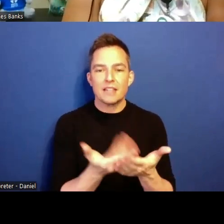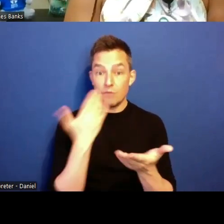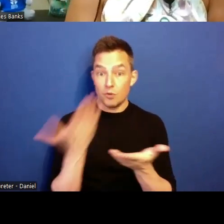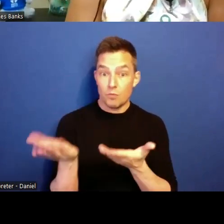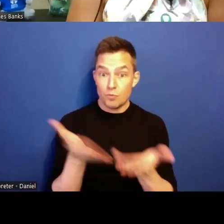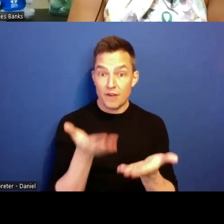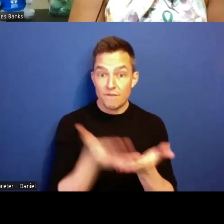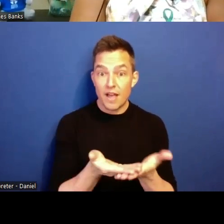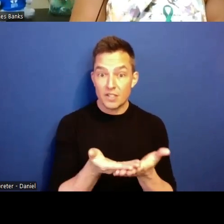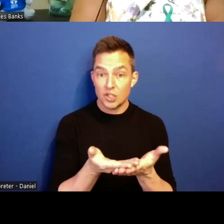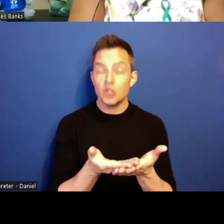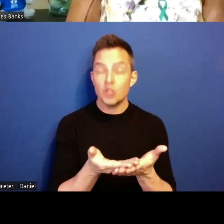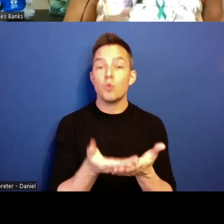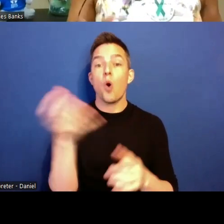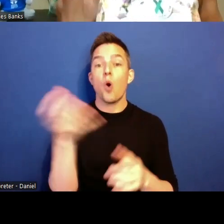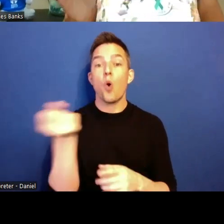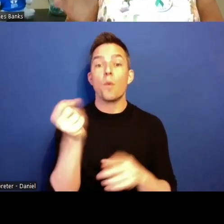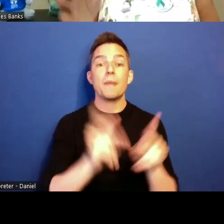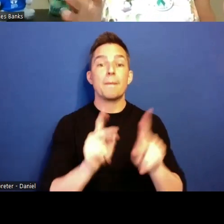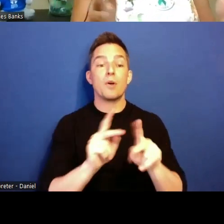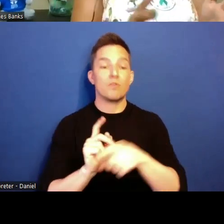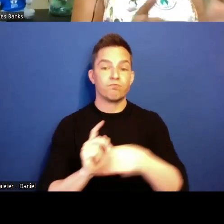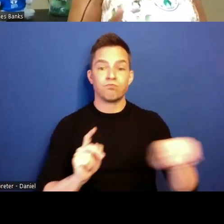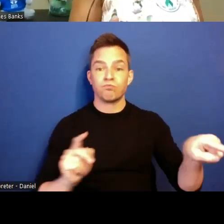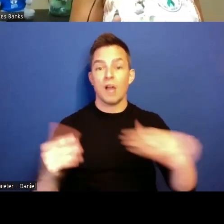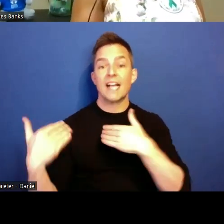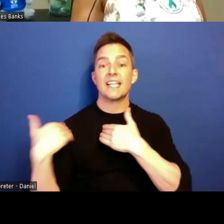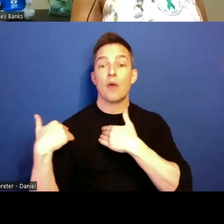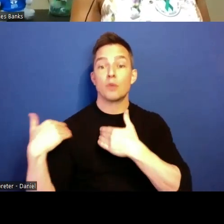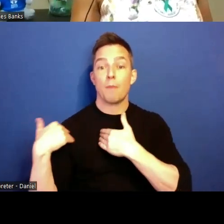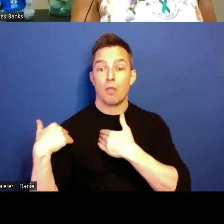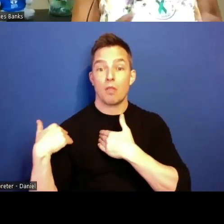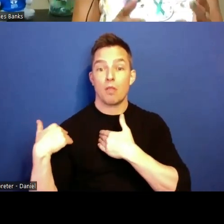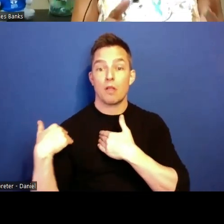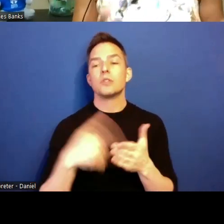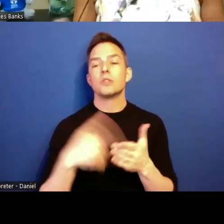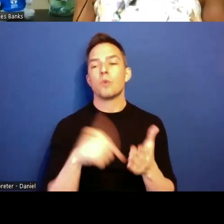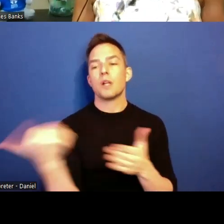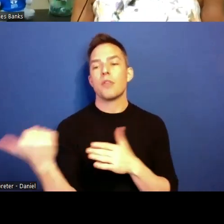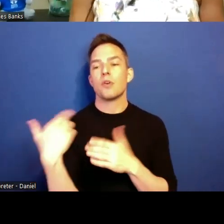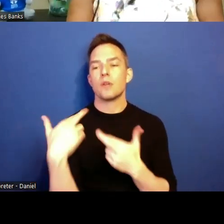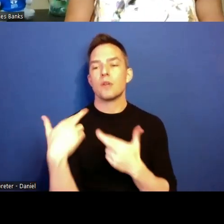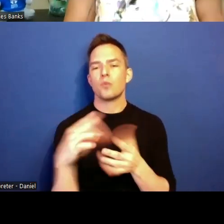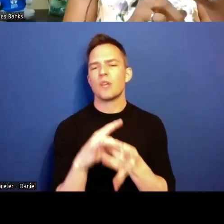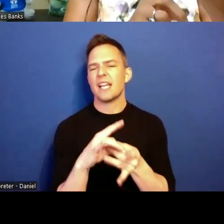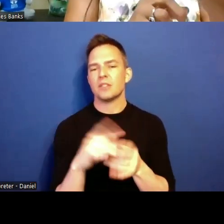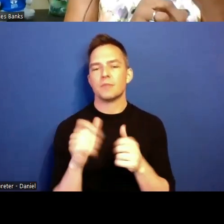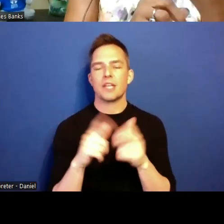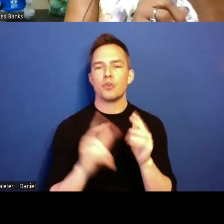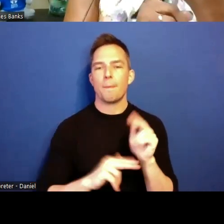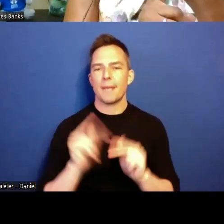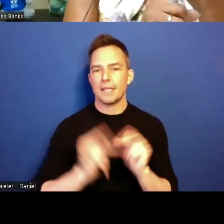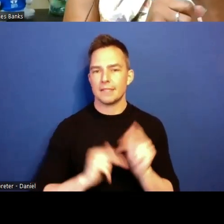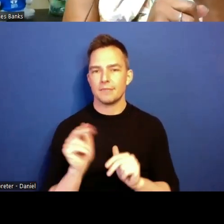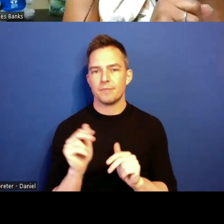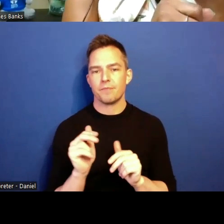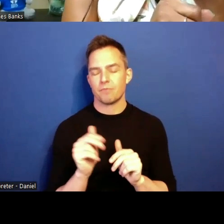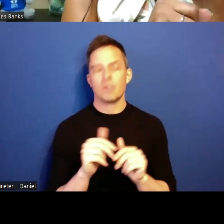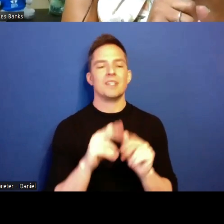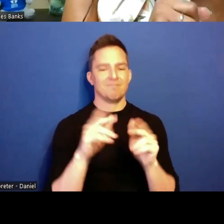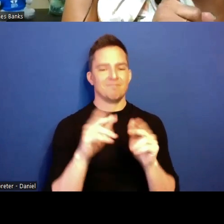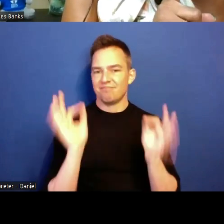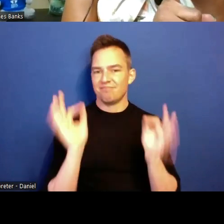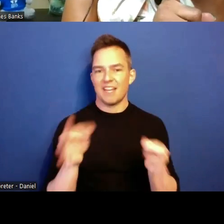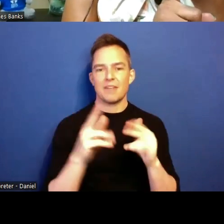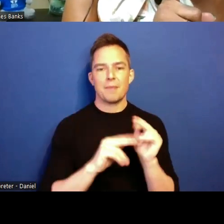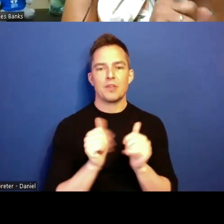hold people accountable. So what other relationships can you build? Where? Definitely build a relationship with